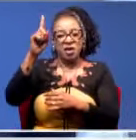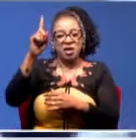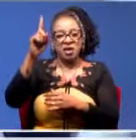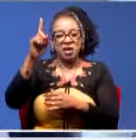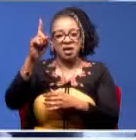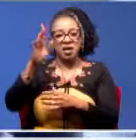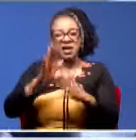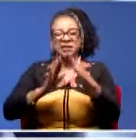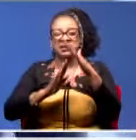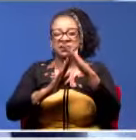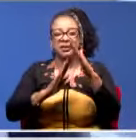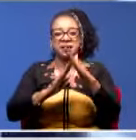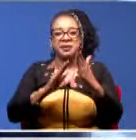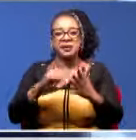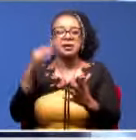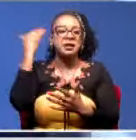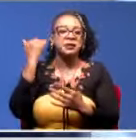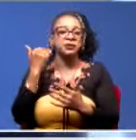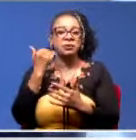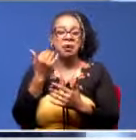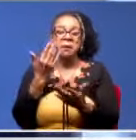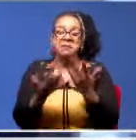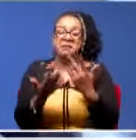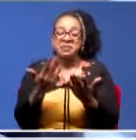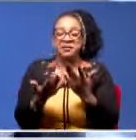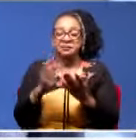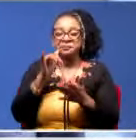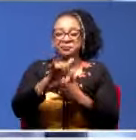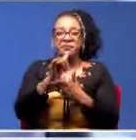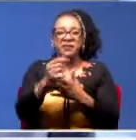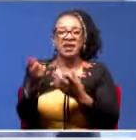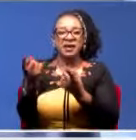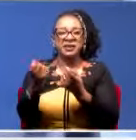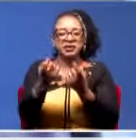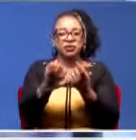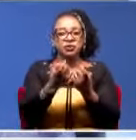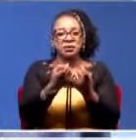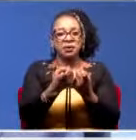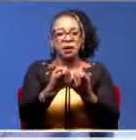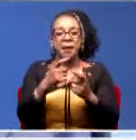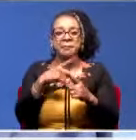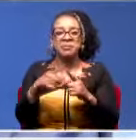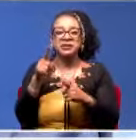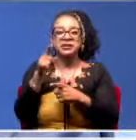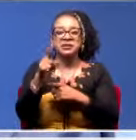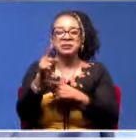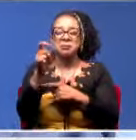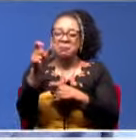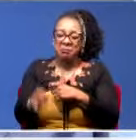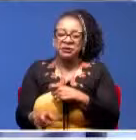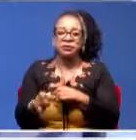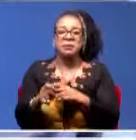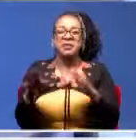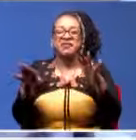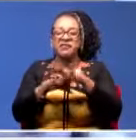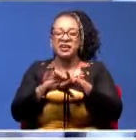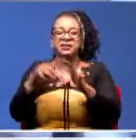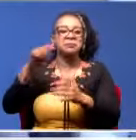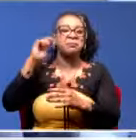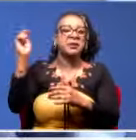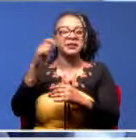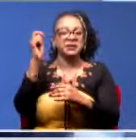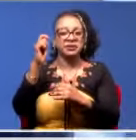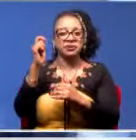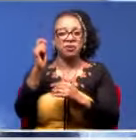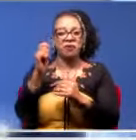counsel, which is okay, maybe that's the attraction. But this guy has been vice president of the republic, and he has